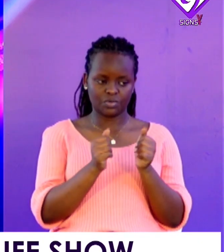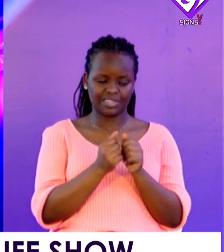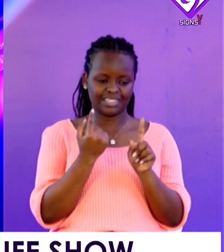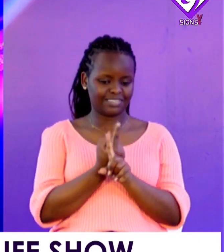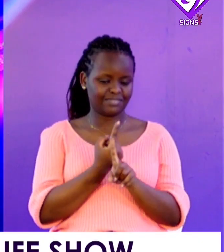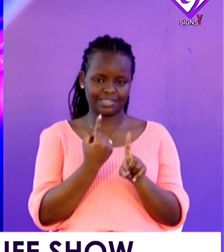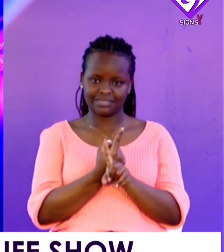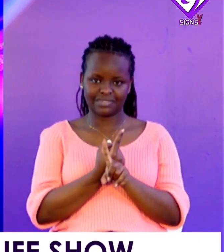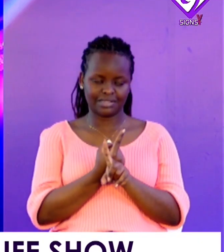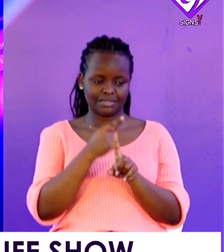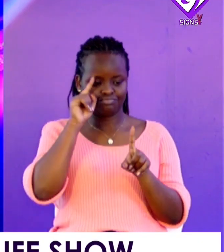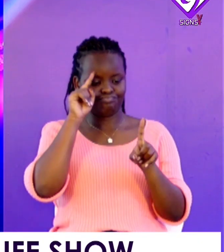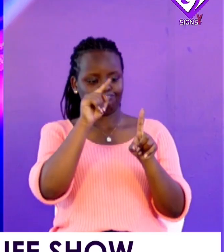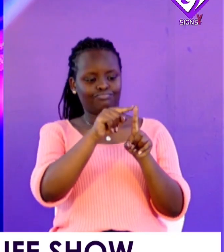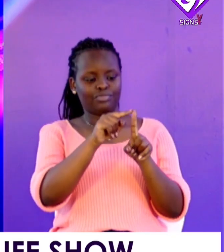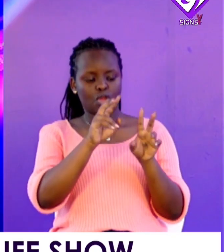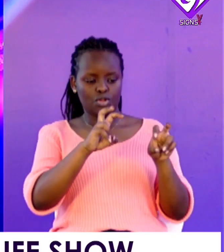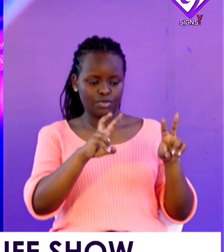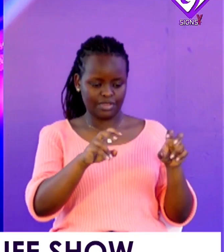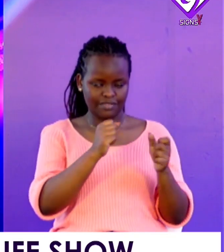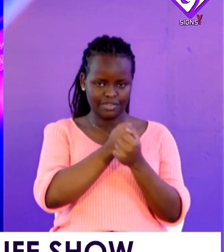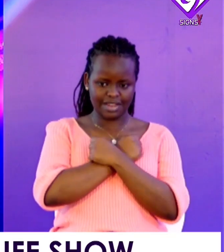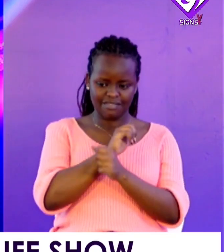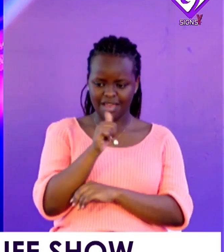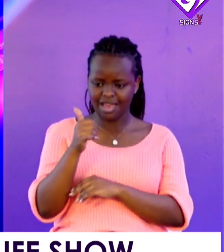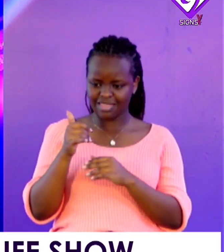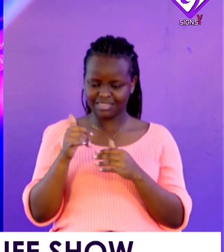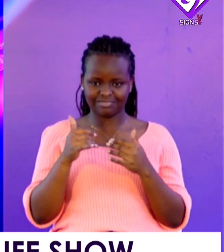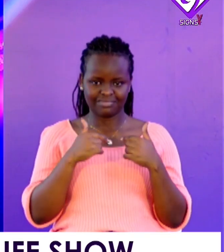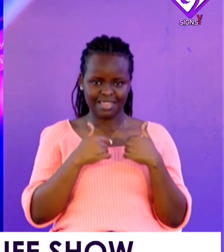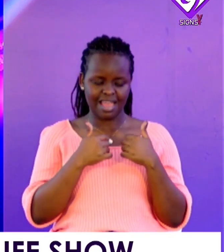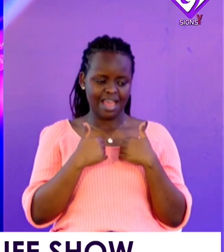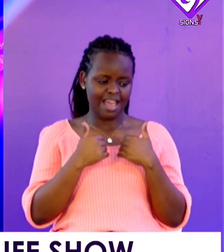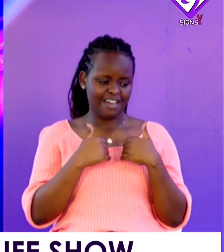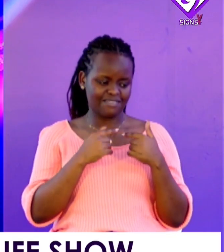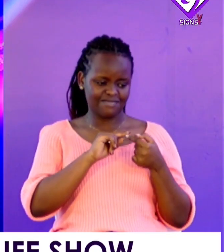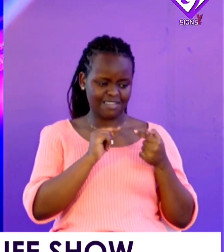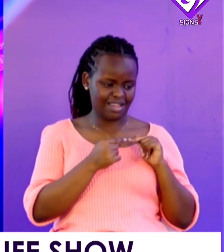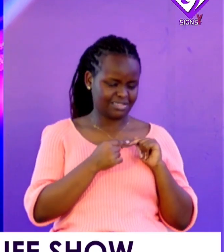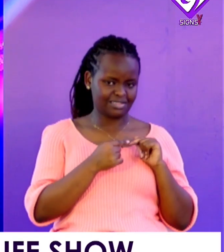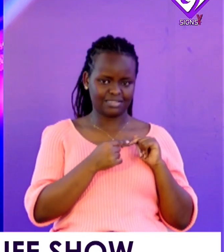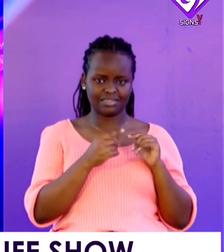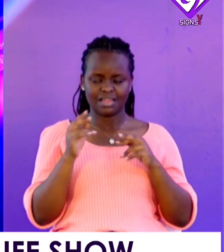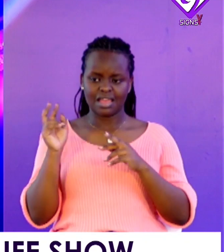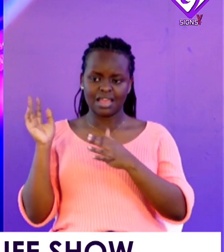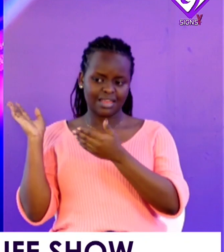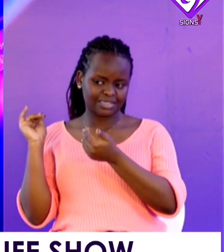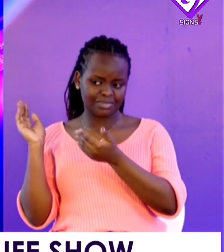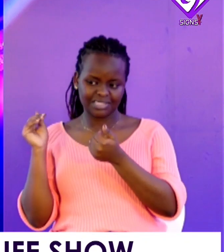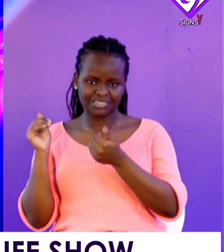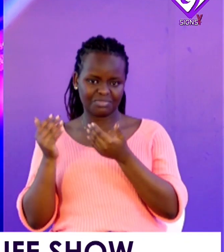different motives. They are looking for love, and others are wounded. And sometimes the expectations may not be